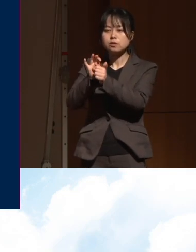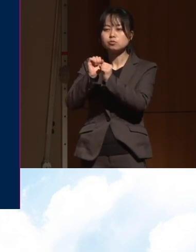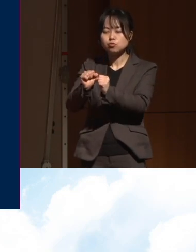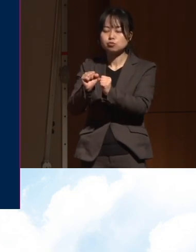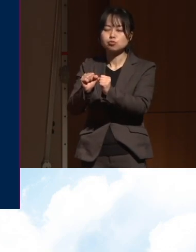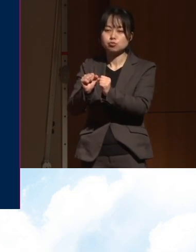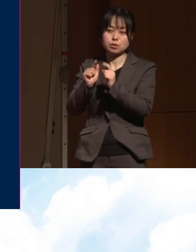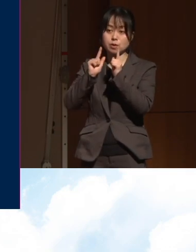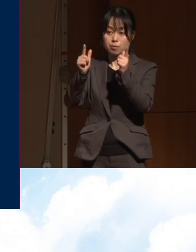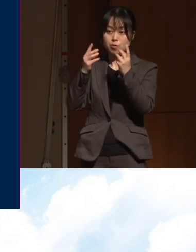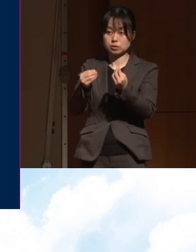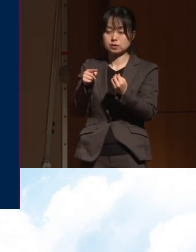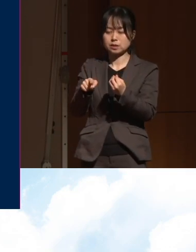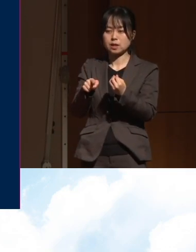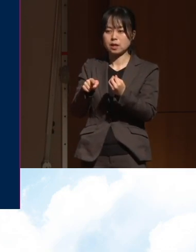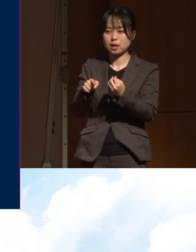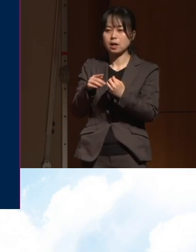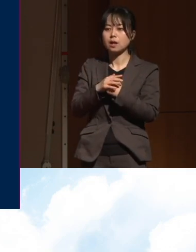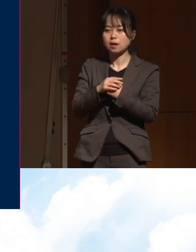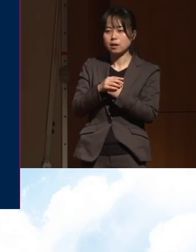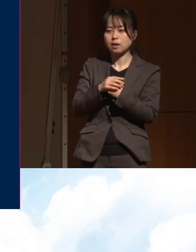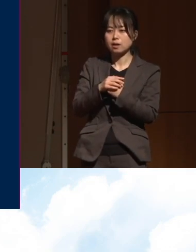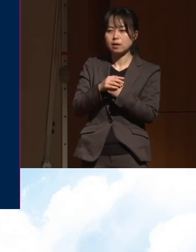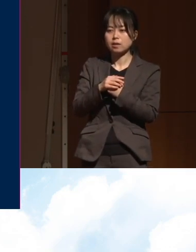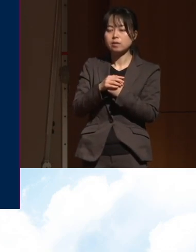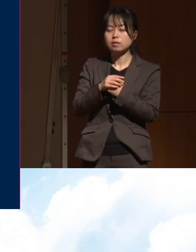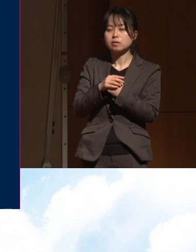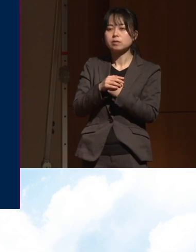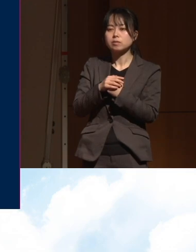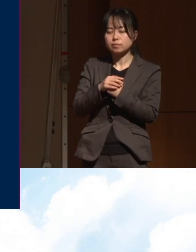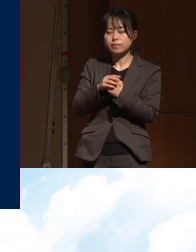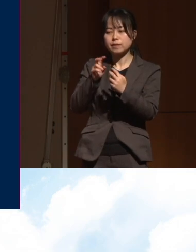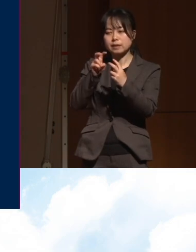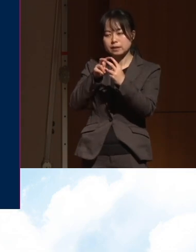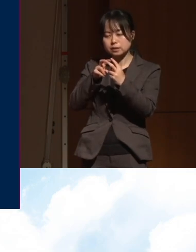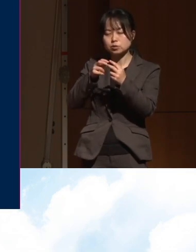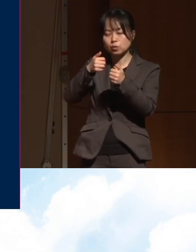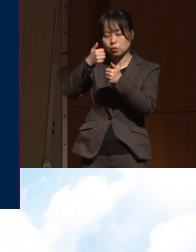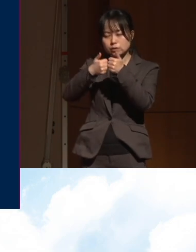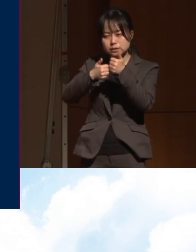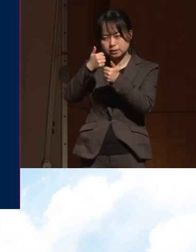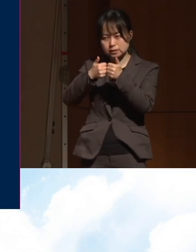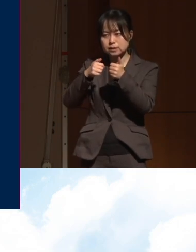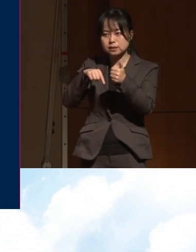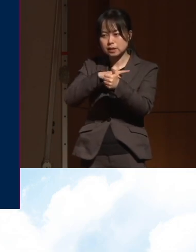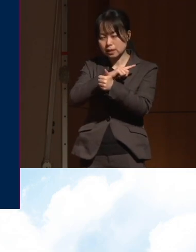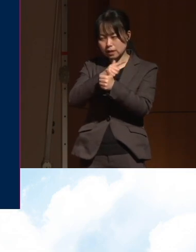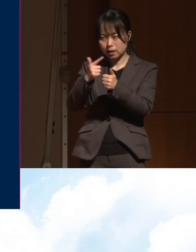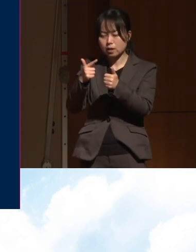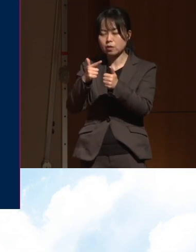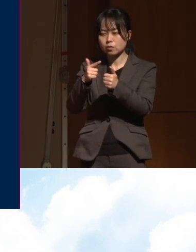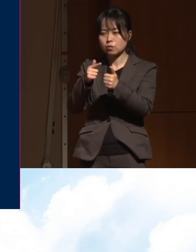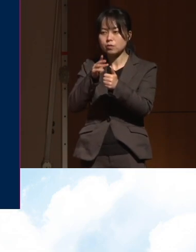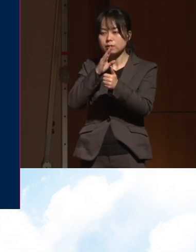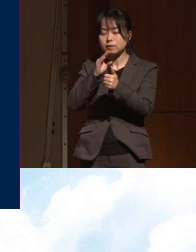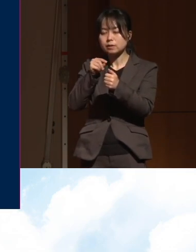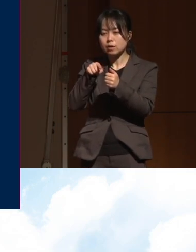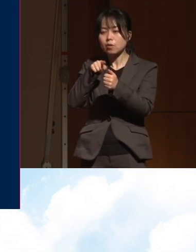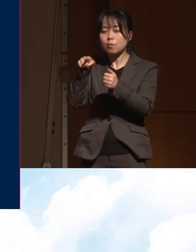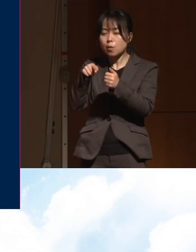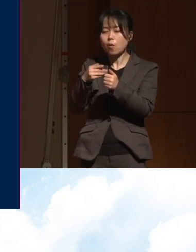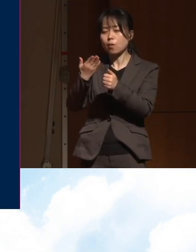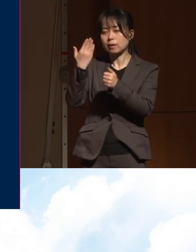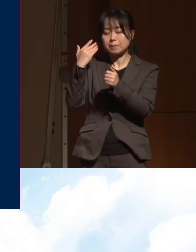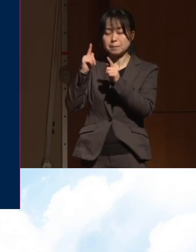of clinical trial material. This was 12 days after the sequences were released. The first generation